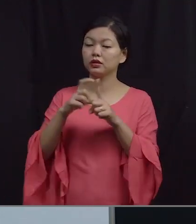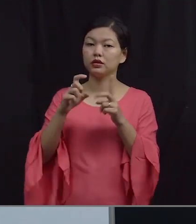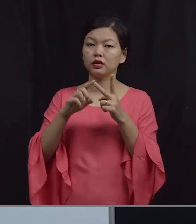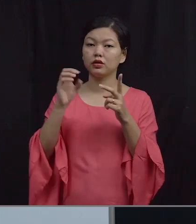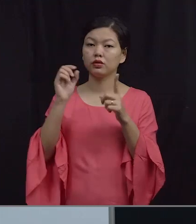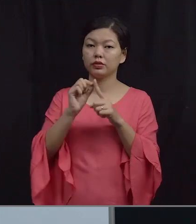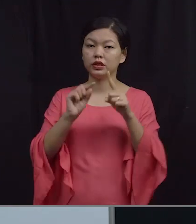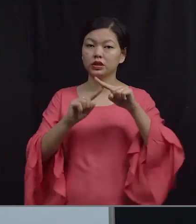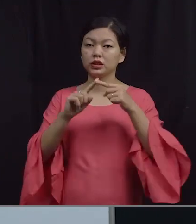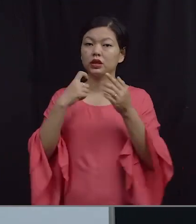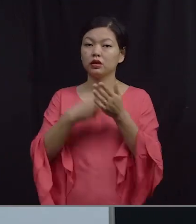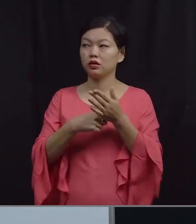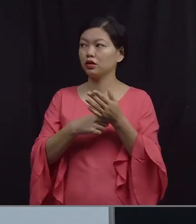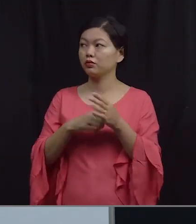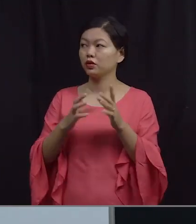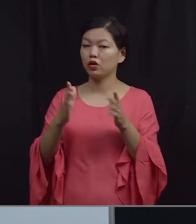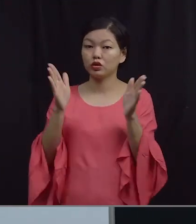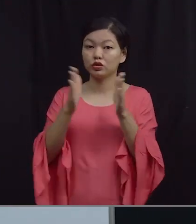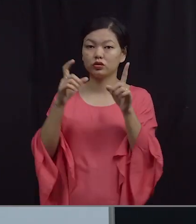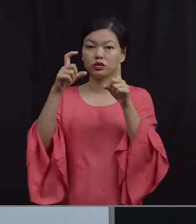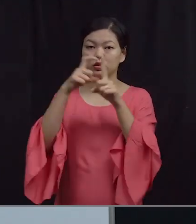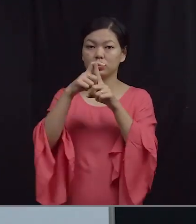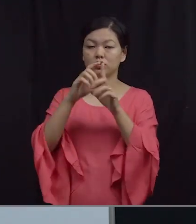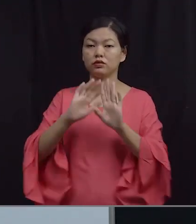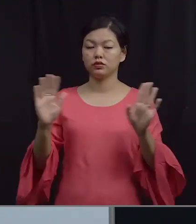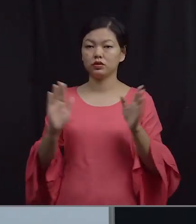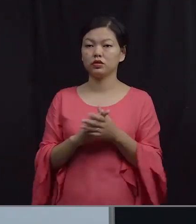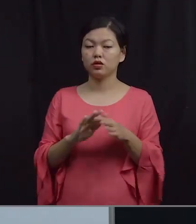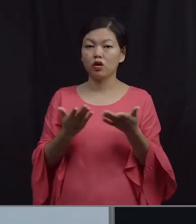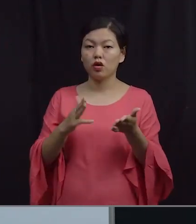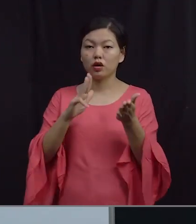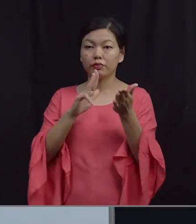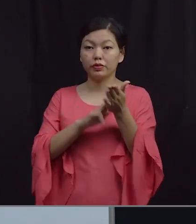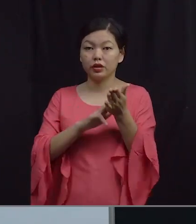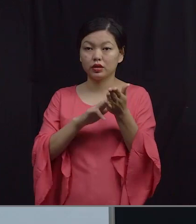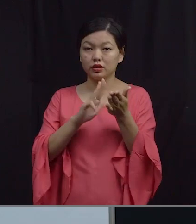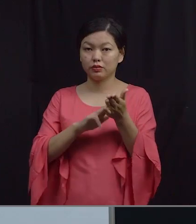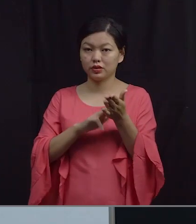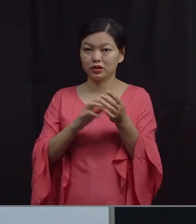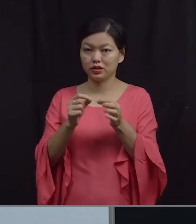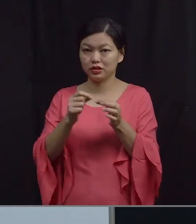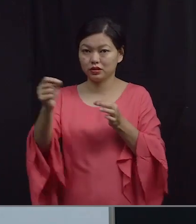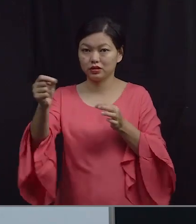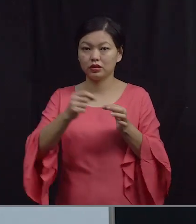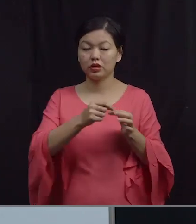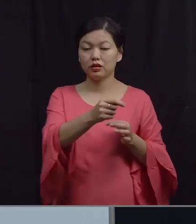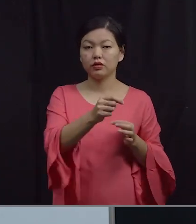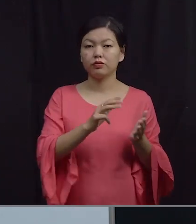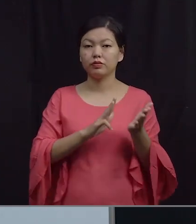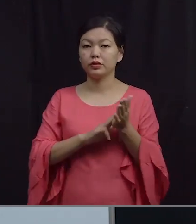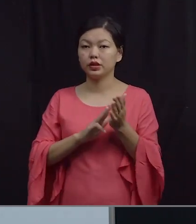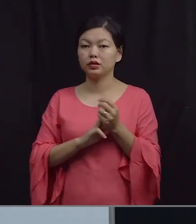capital D. Or if you want to express in meter, as you can see, focal length is measured in meter. So in place of